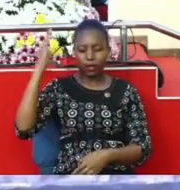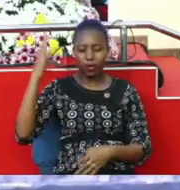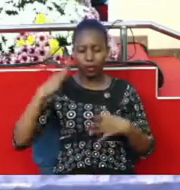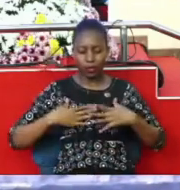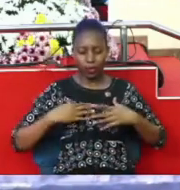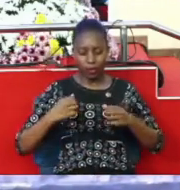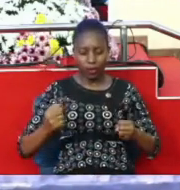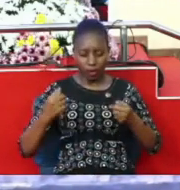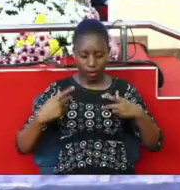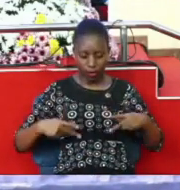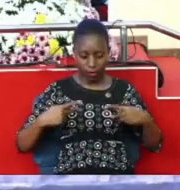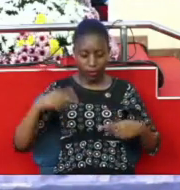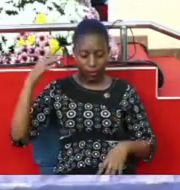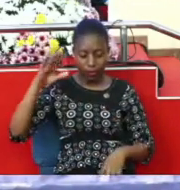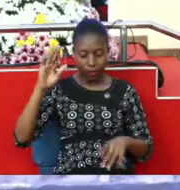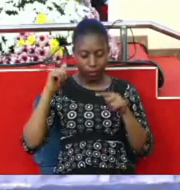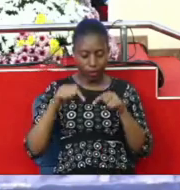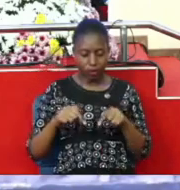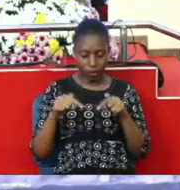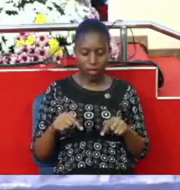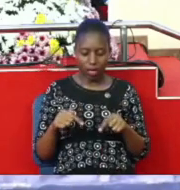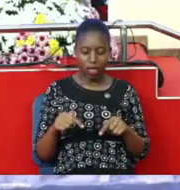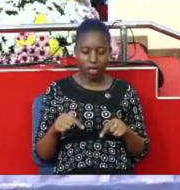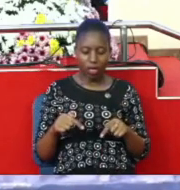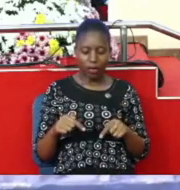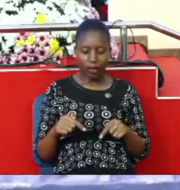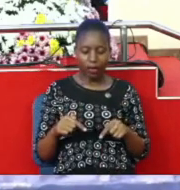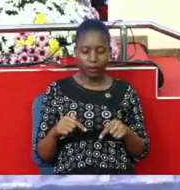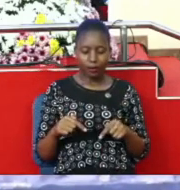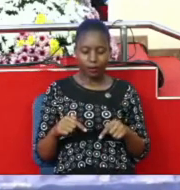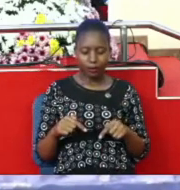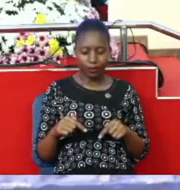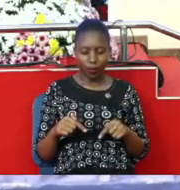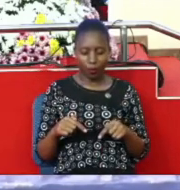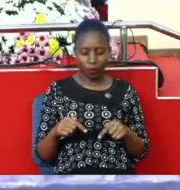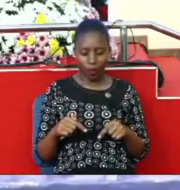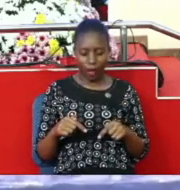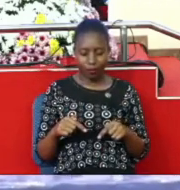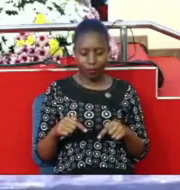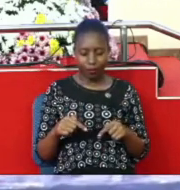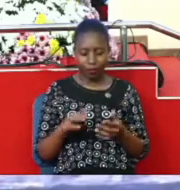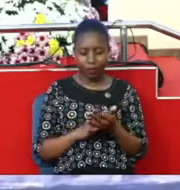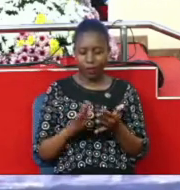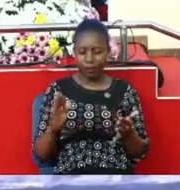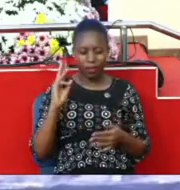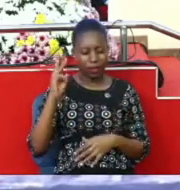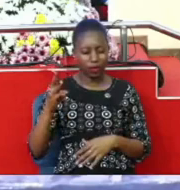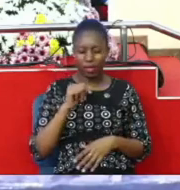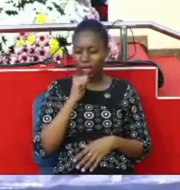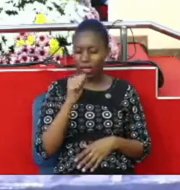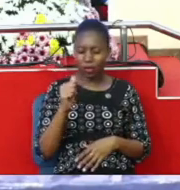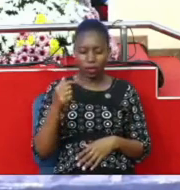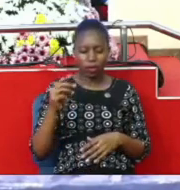and glory will not come to DCIKZ. Faith will not, praise will not come to Bishop Kimani, but all praise